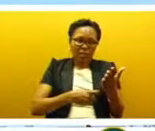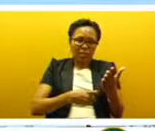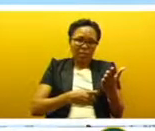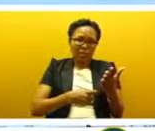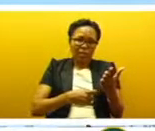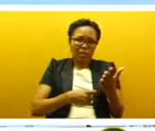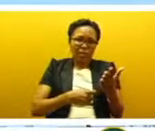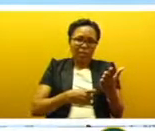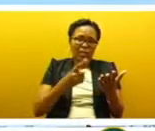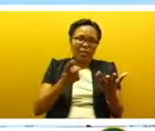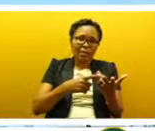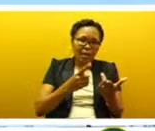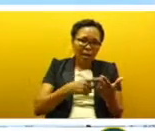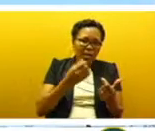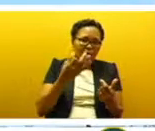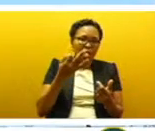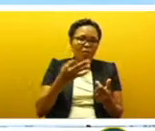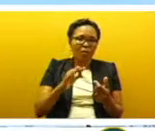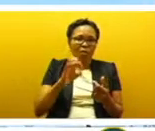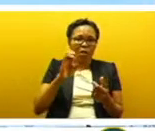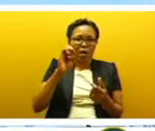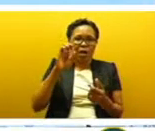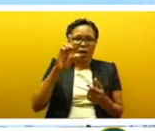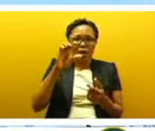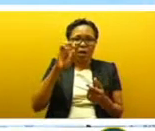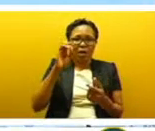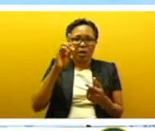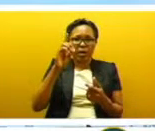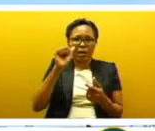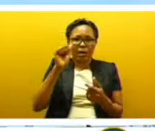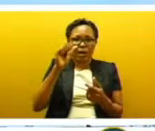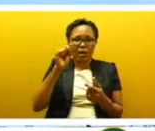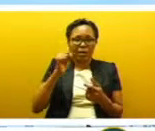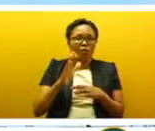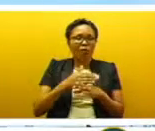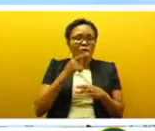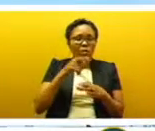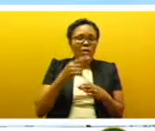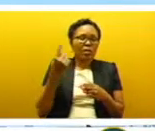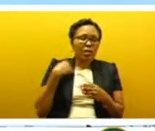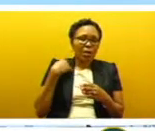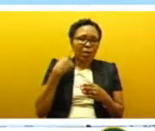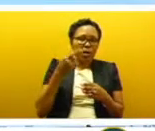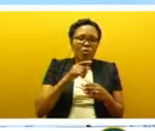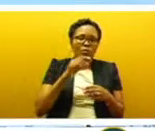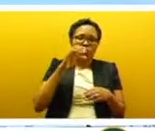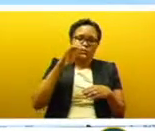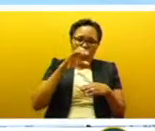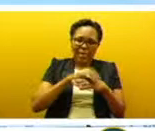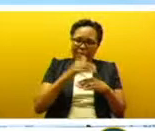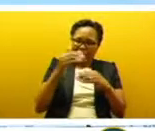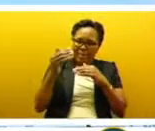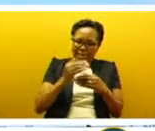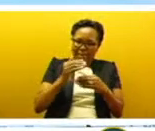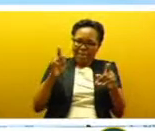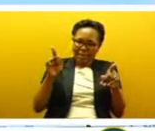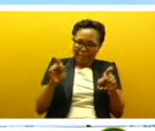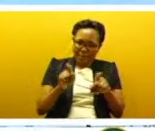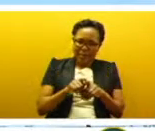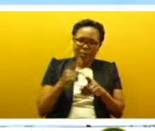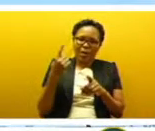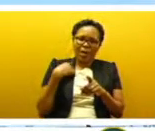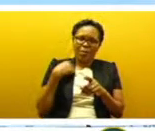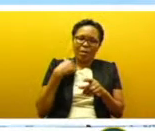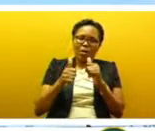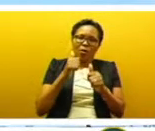the tally for Eldas from this figure, you hit almost the exact figure that Mr. Willis,